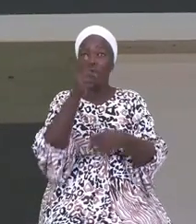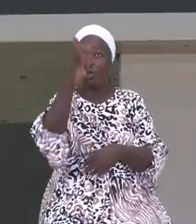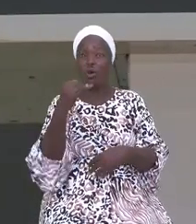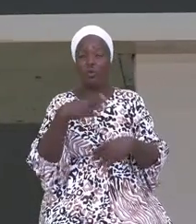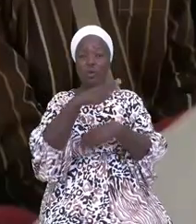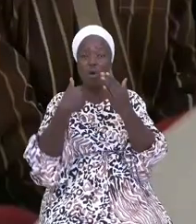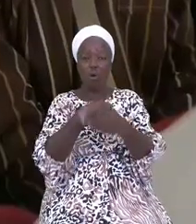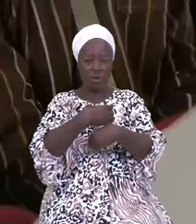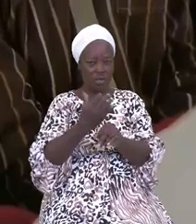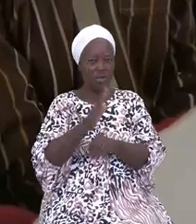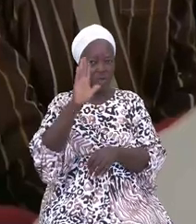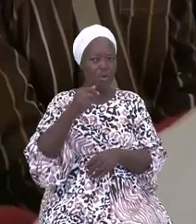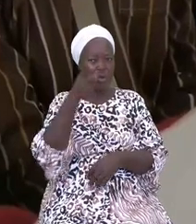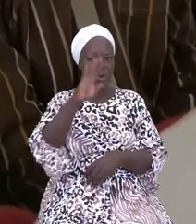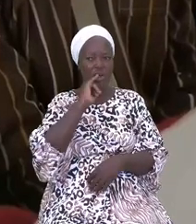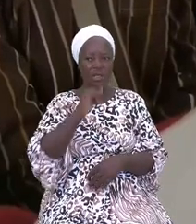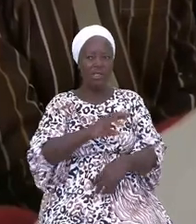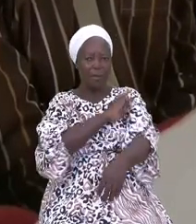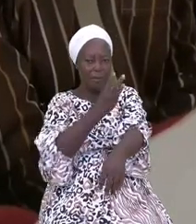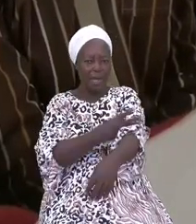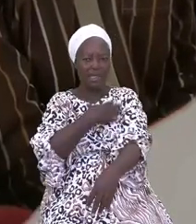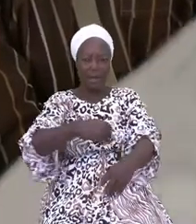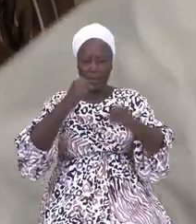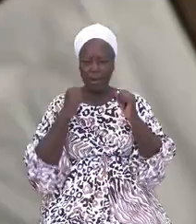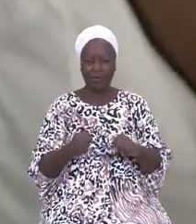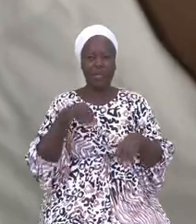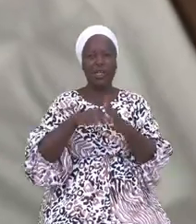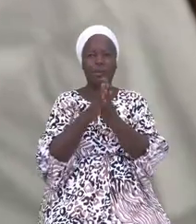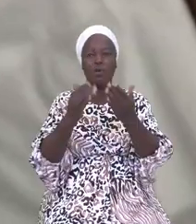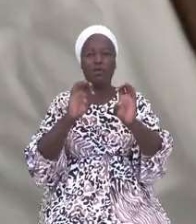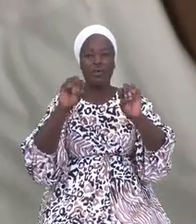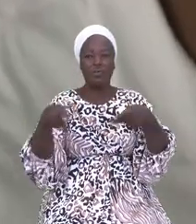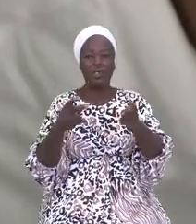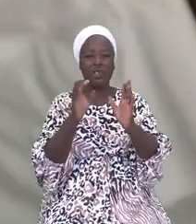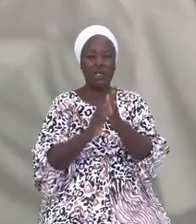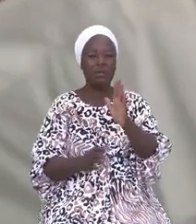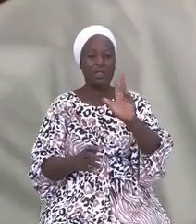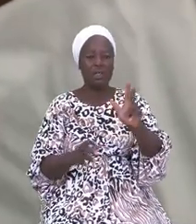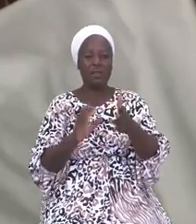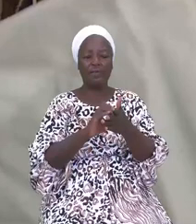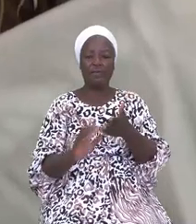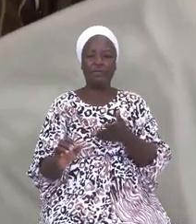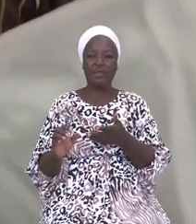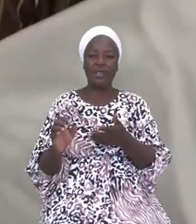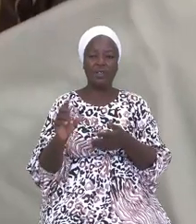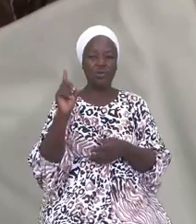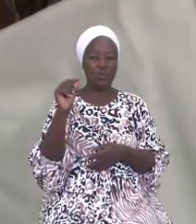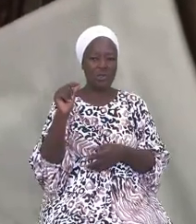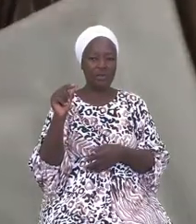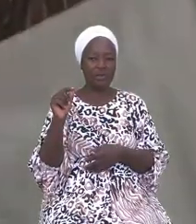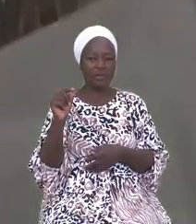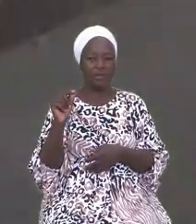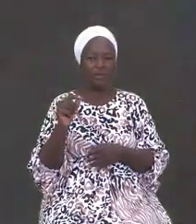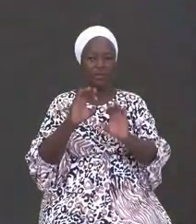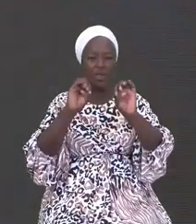and powerful. Look at Ephesians chapter 3, and I'm reading from verse 20. Ephesians chapter 3, looking at